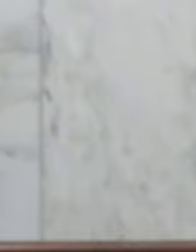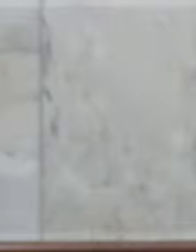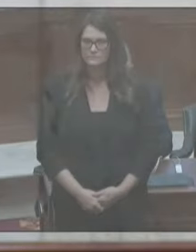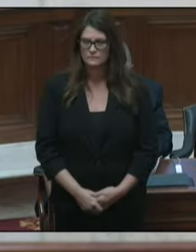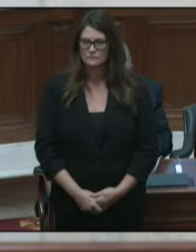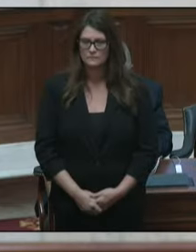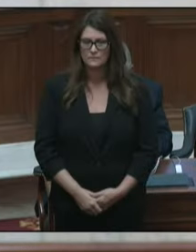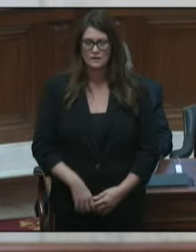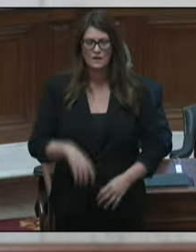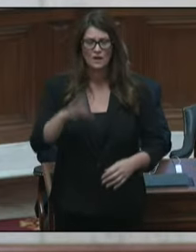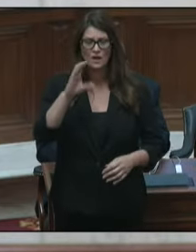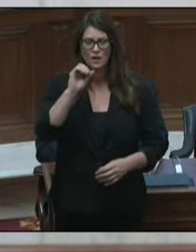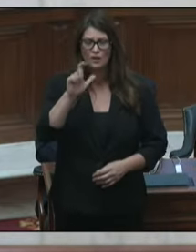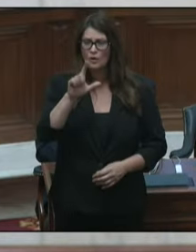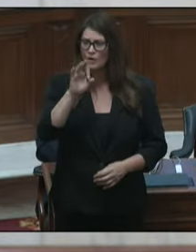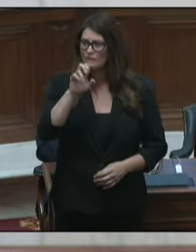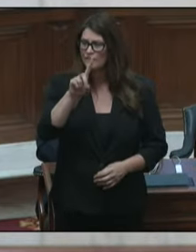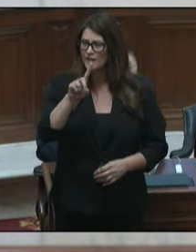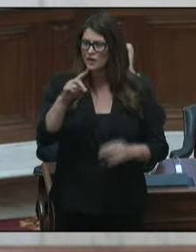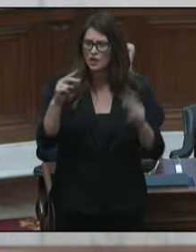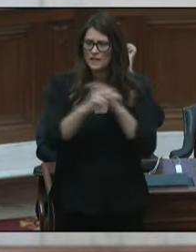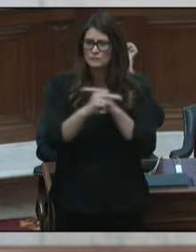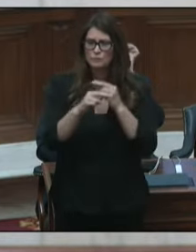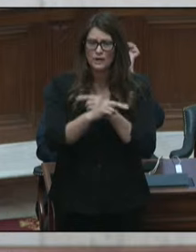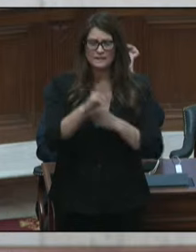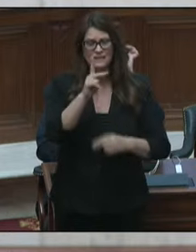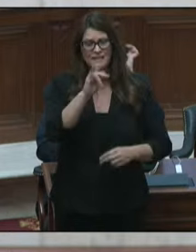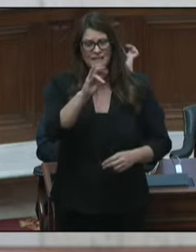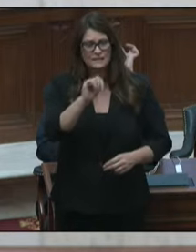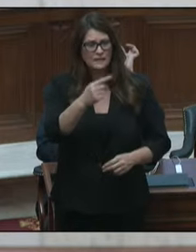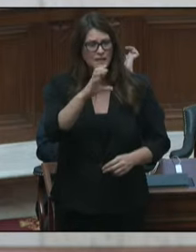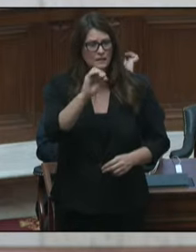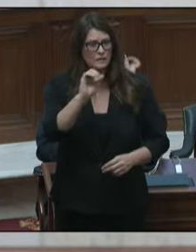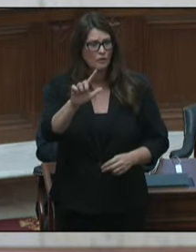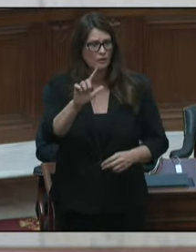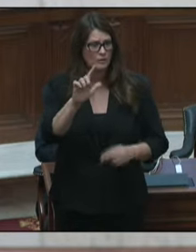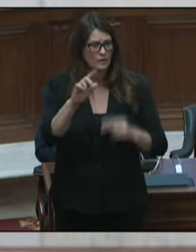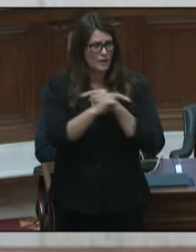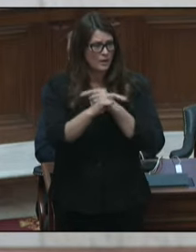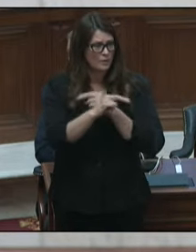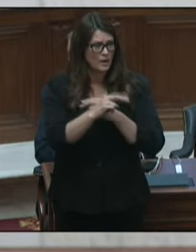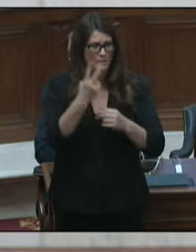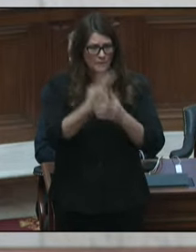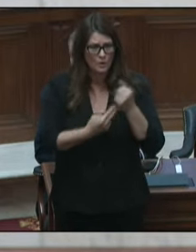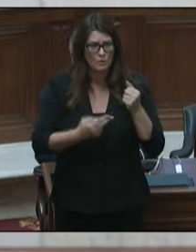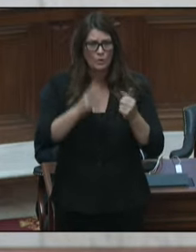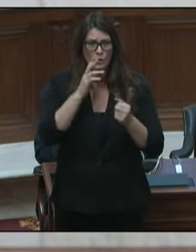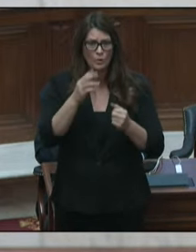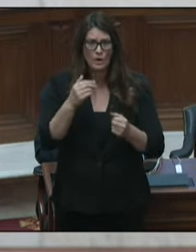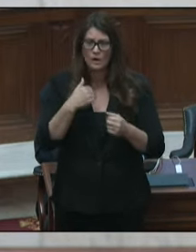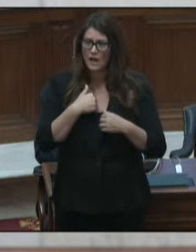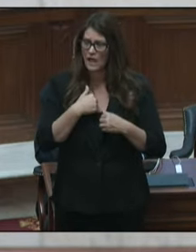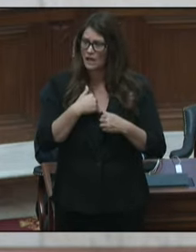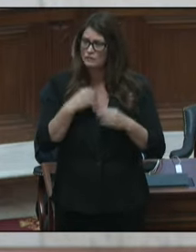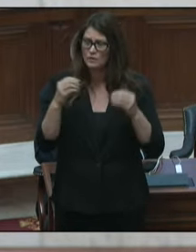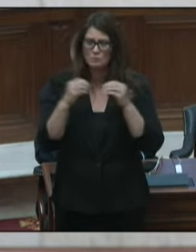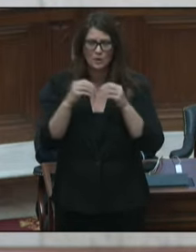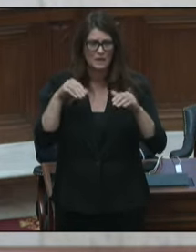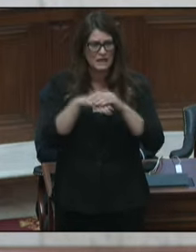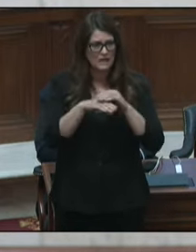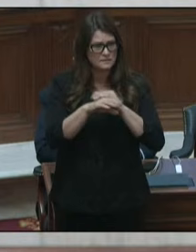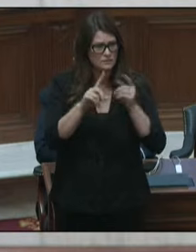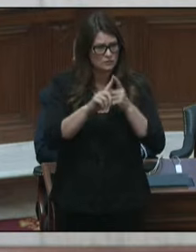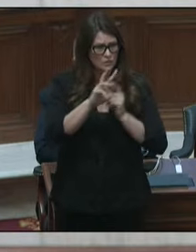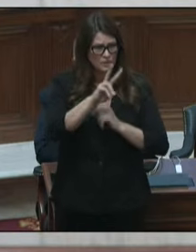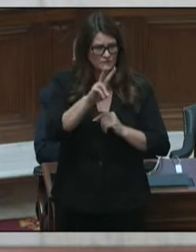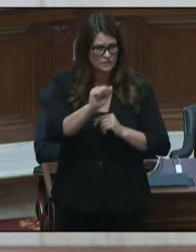The Coalfield Expressway and the King Coal Highway will bring Southern West Virginia the world.